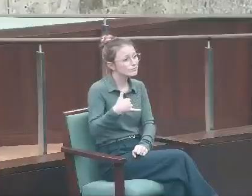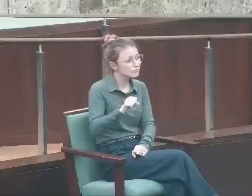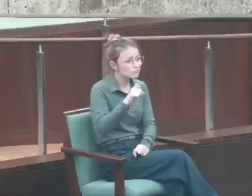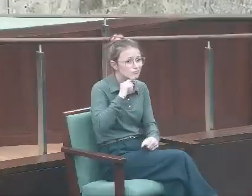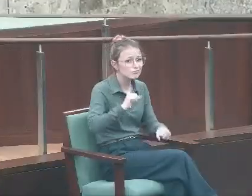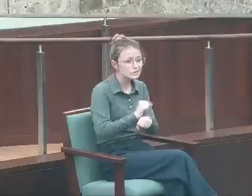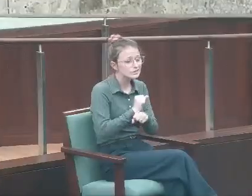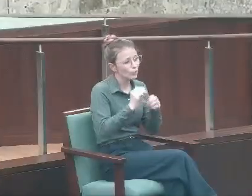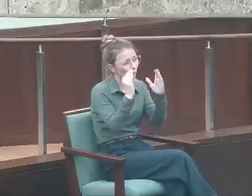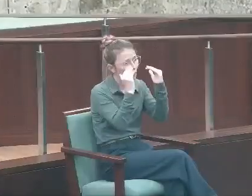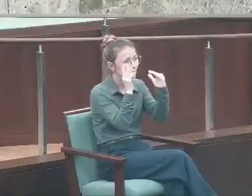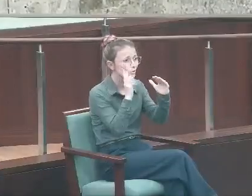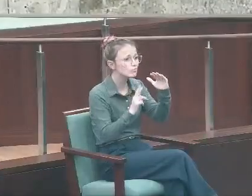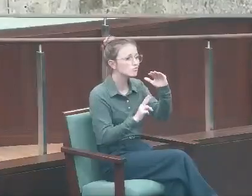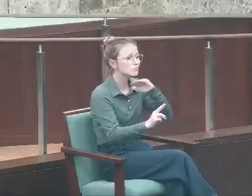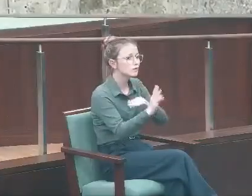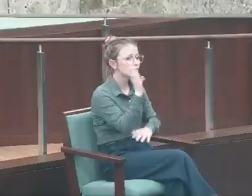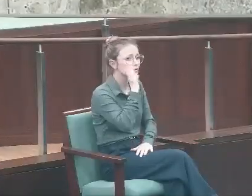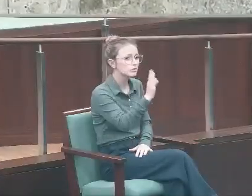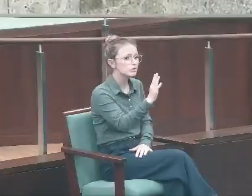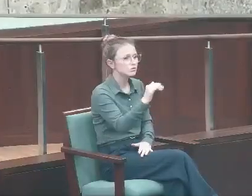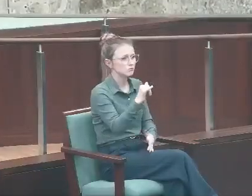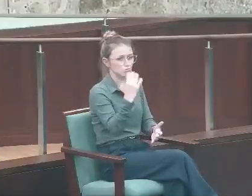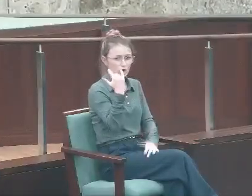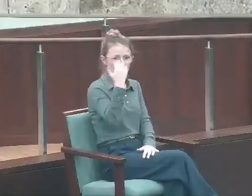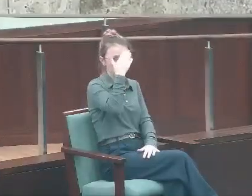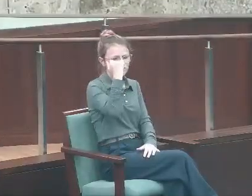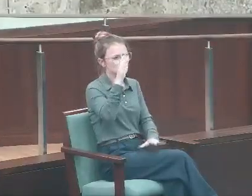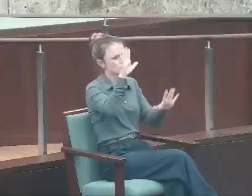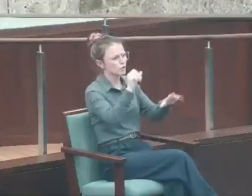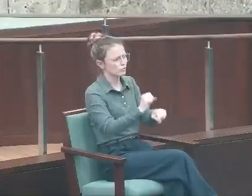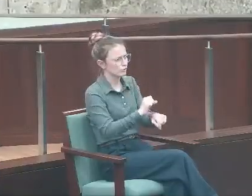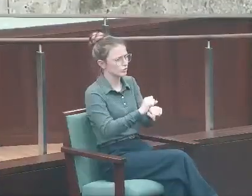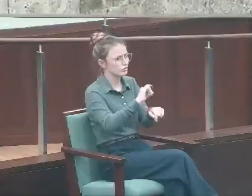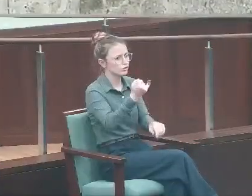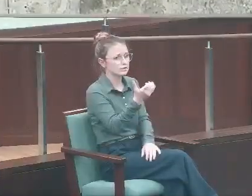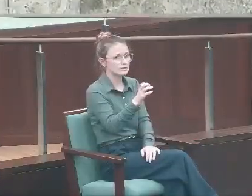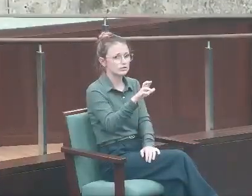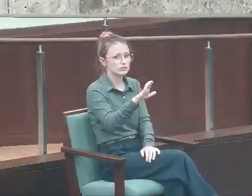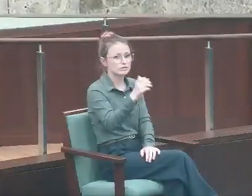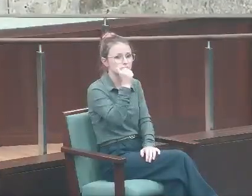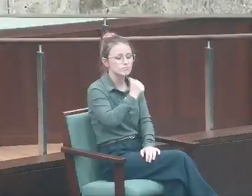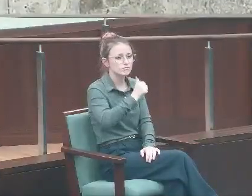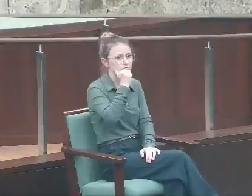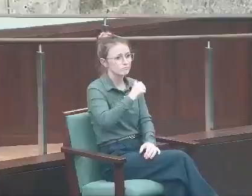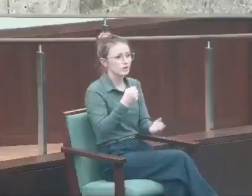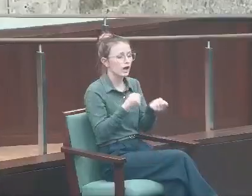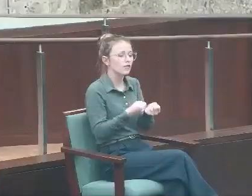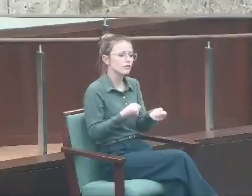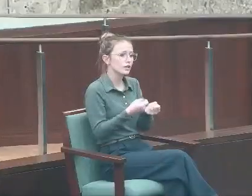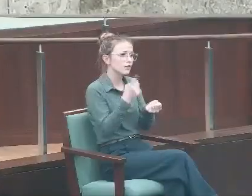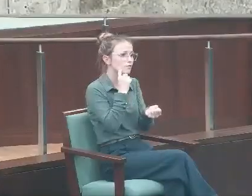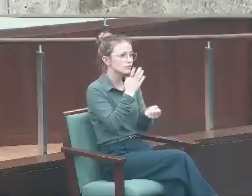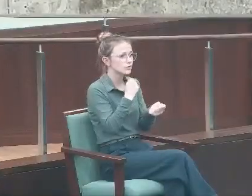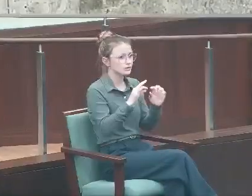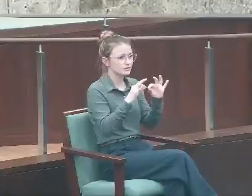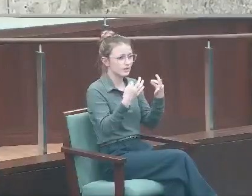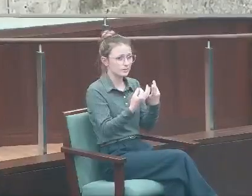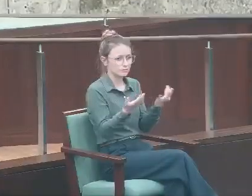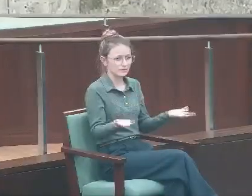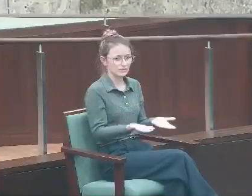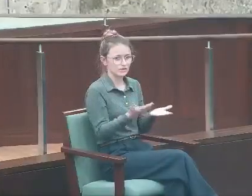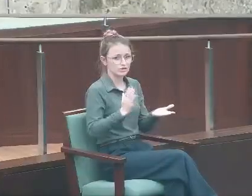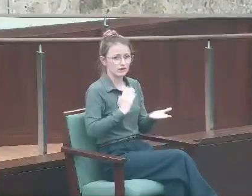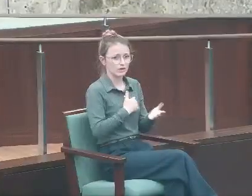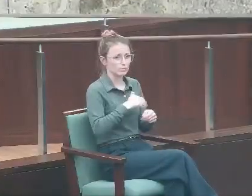hopeful. That's because of the incredible work that JCRC does each day to advocate for Jewish families in our